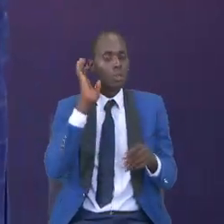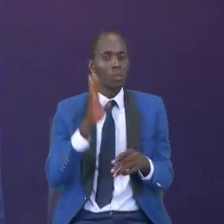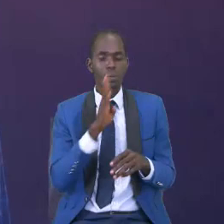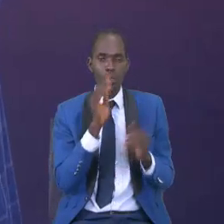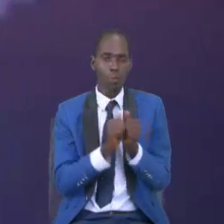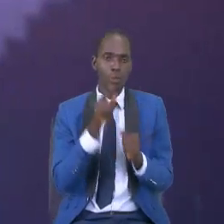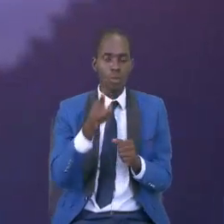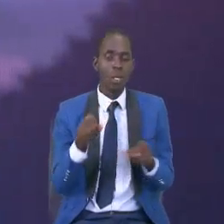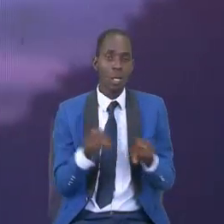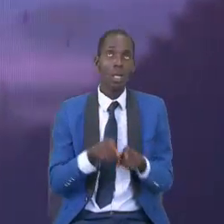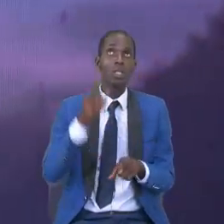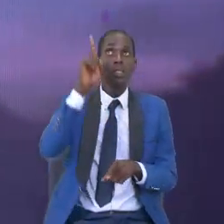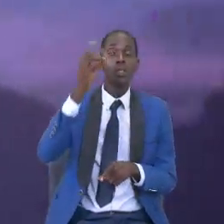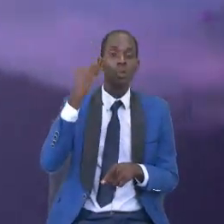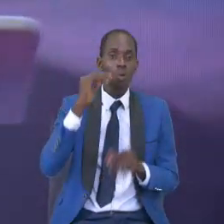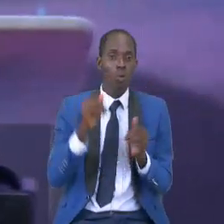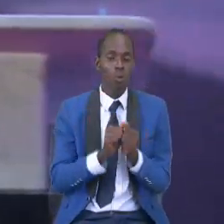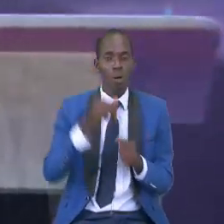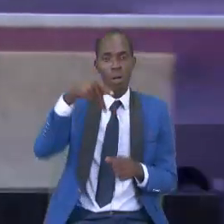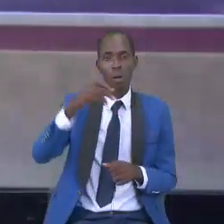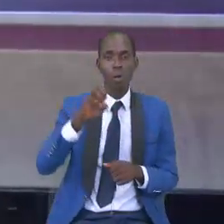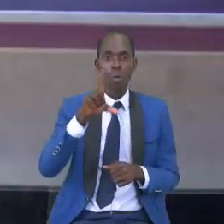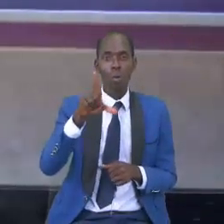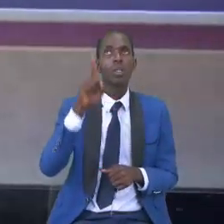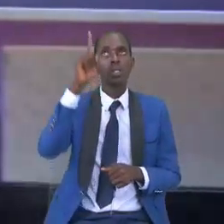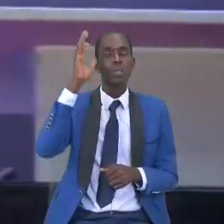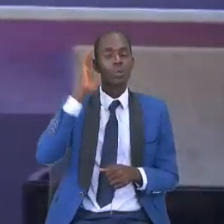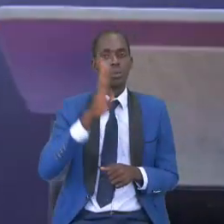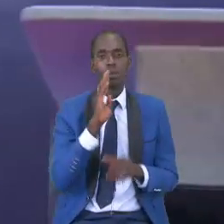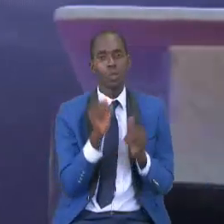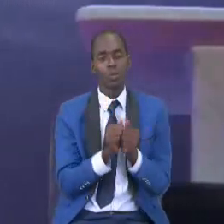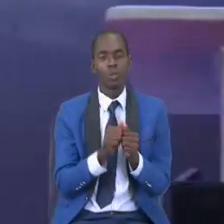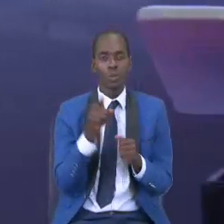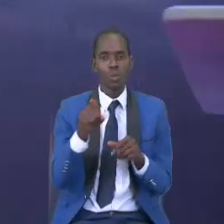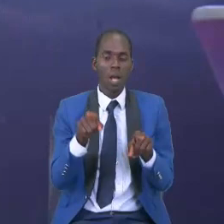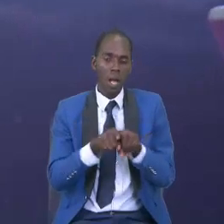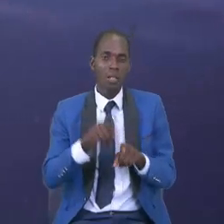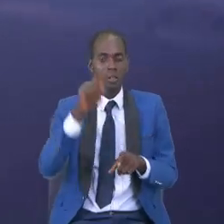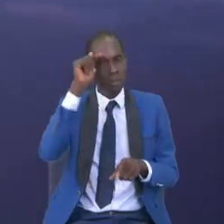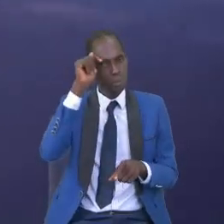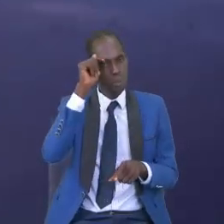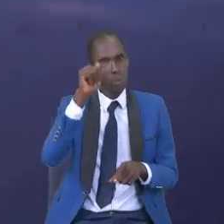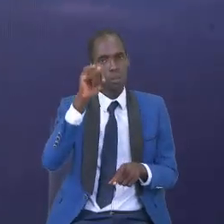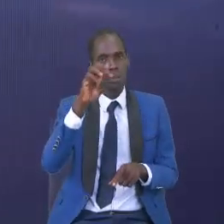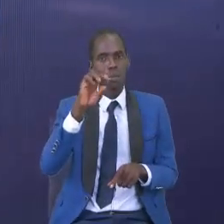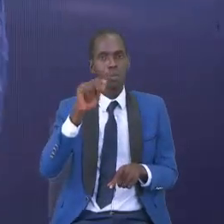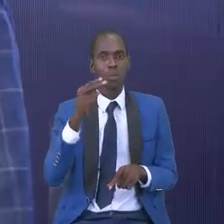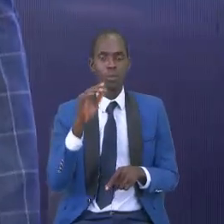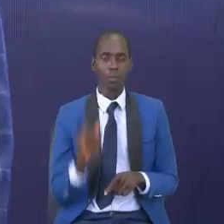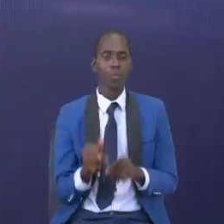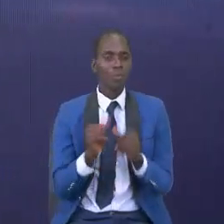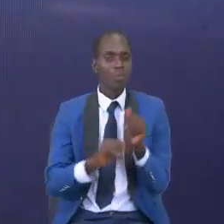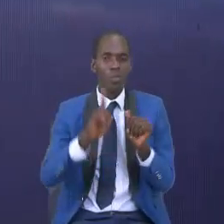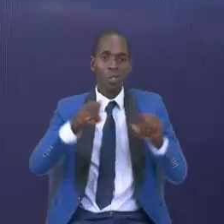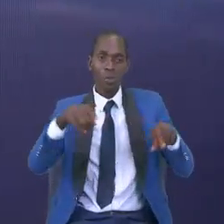with Timothy. He'll be with every one of us. Everywhere you go, everywhere you share the word, everywhere you preach the word,